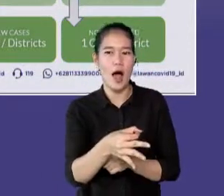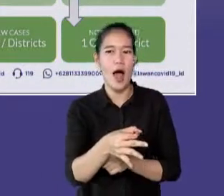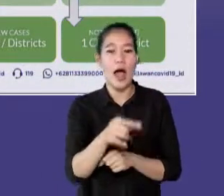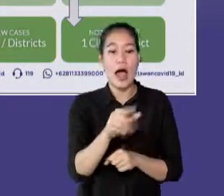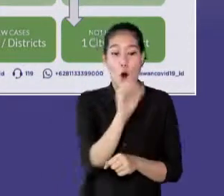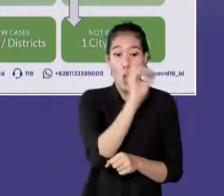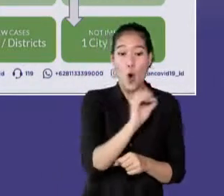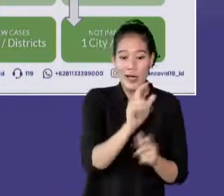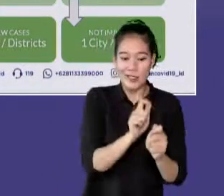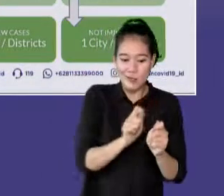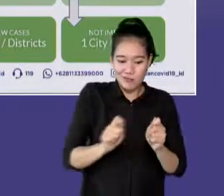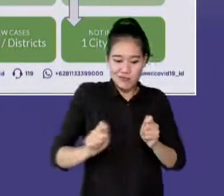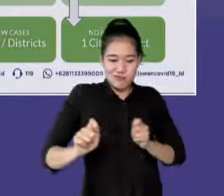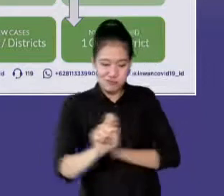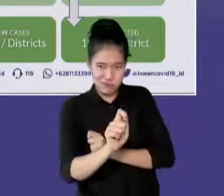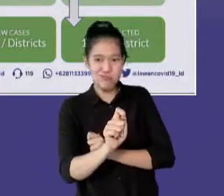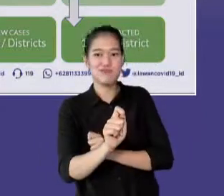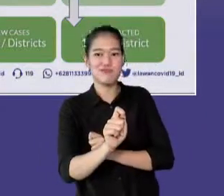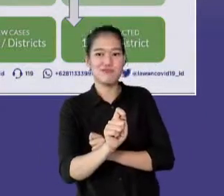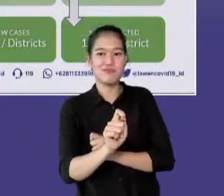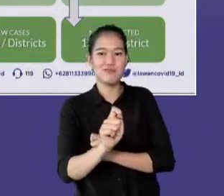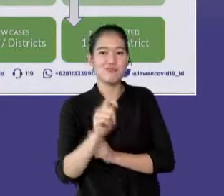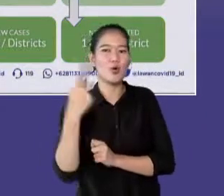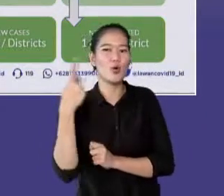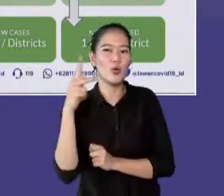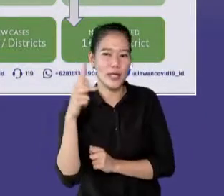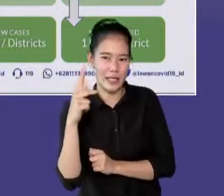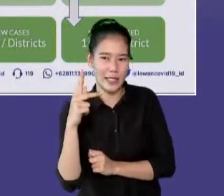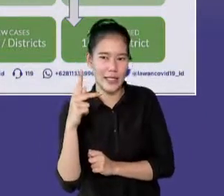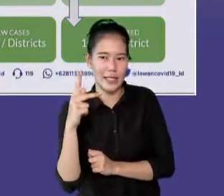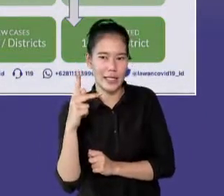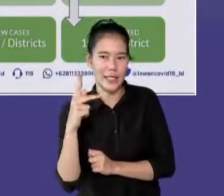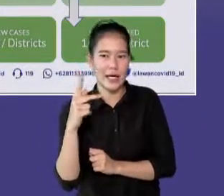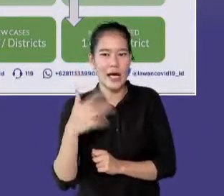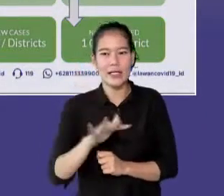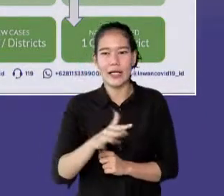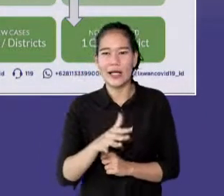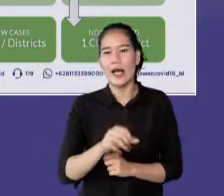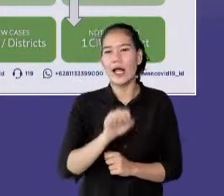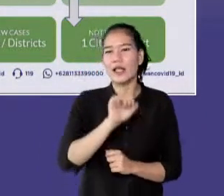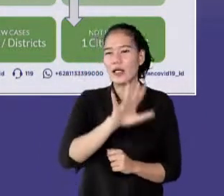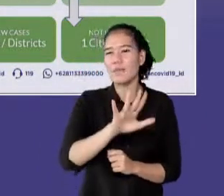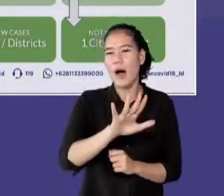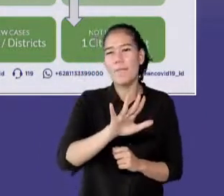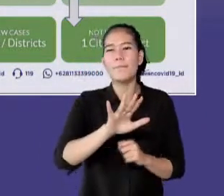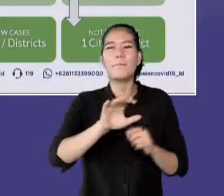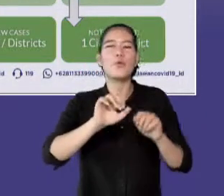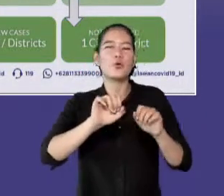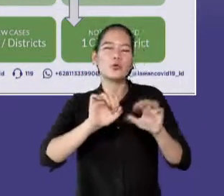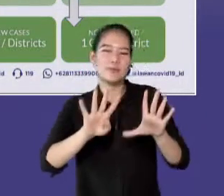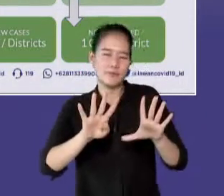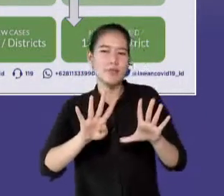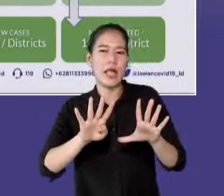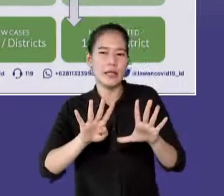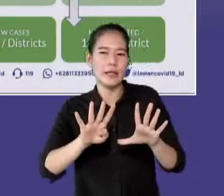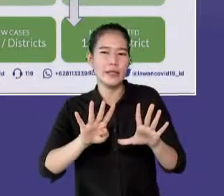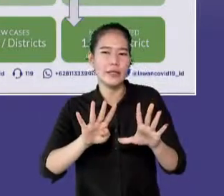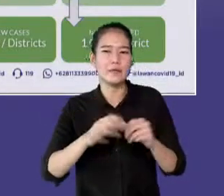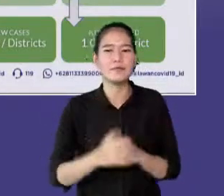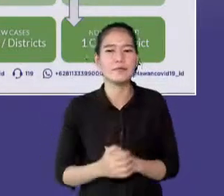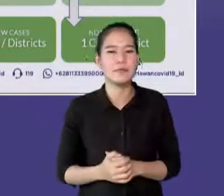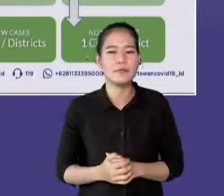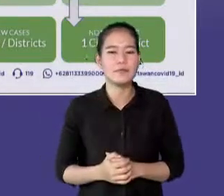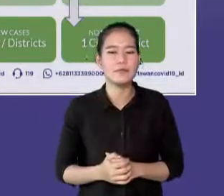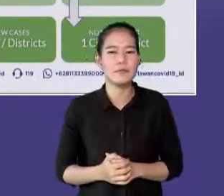orange zones to the red zones and 55 districts and cities from the yellow zones to the